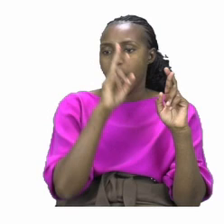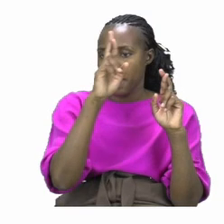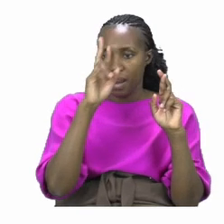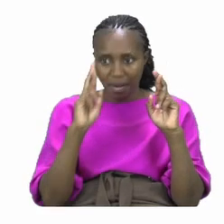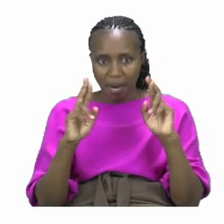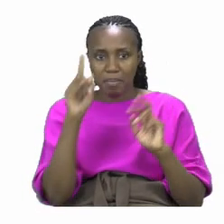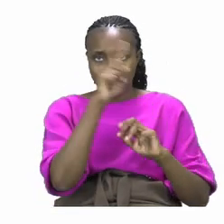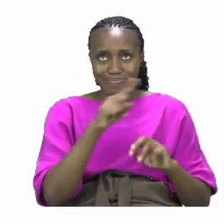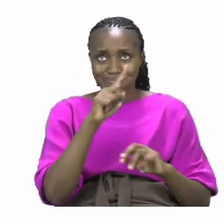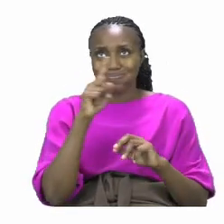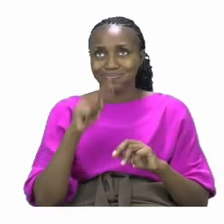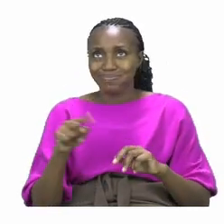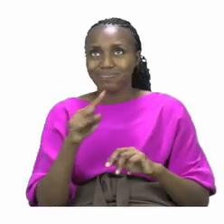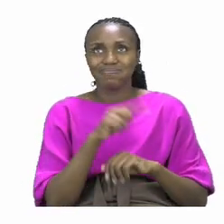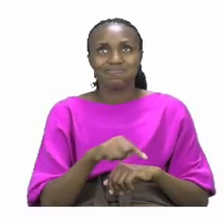rose,